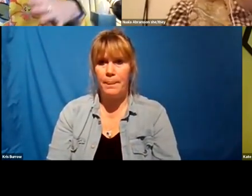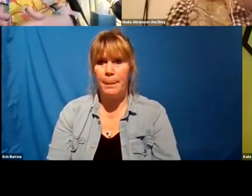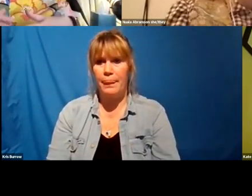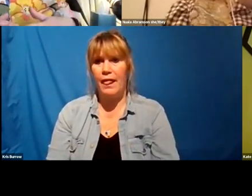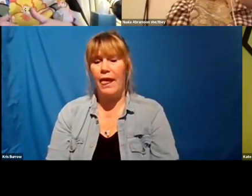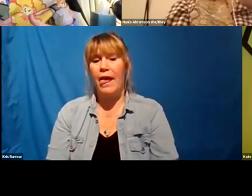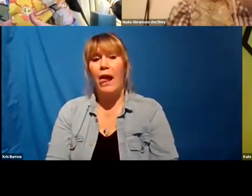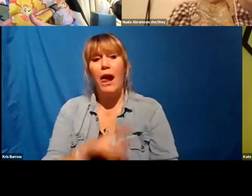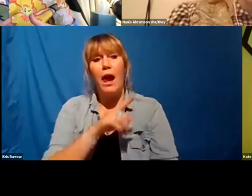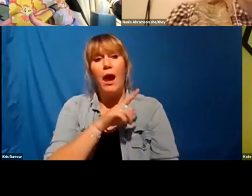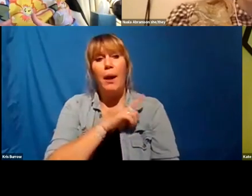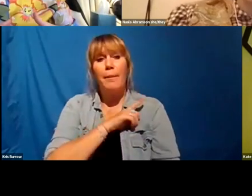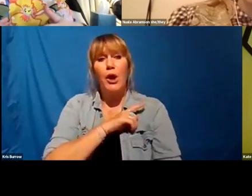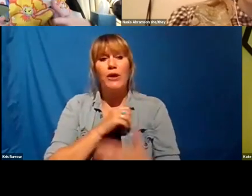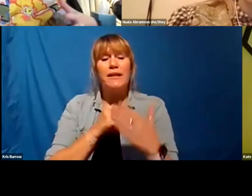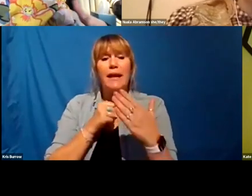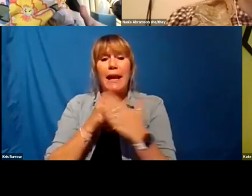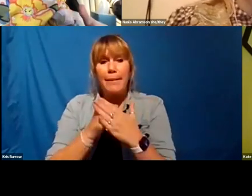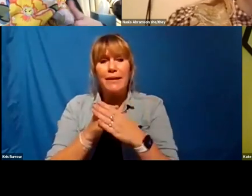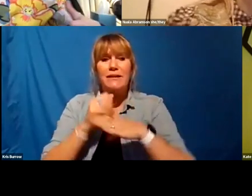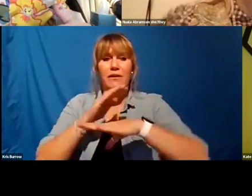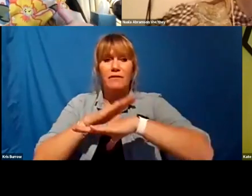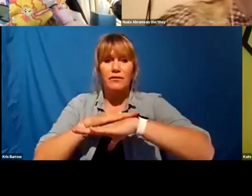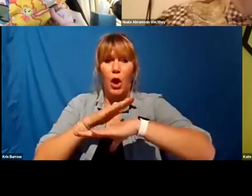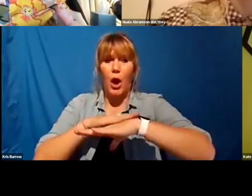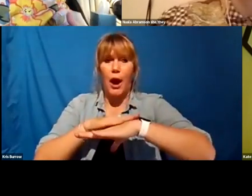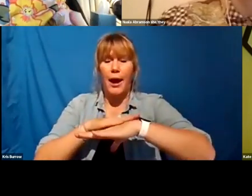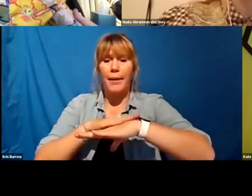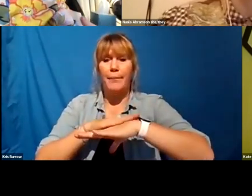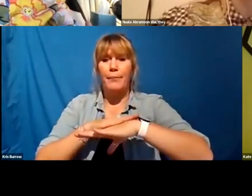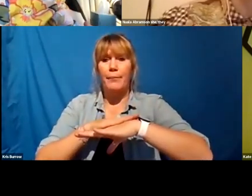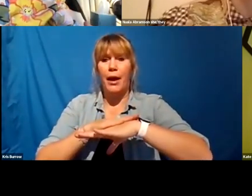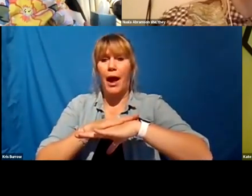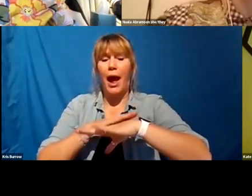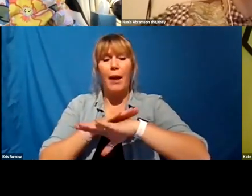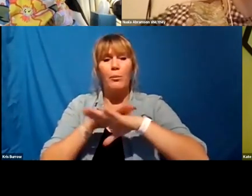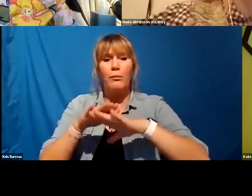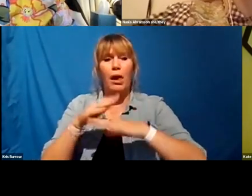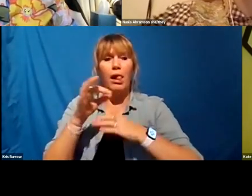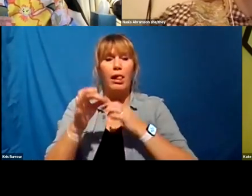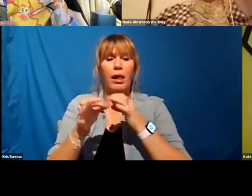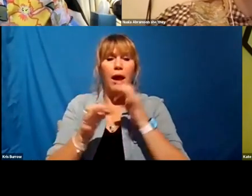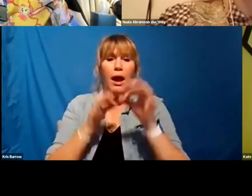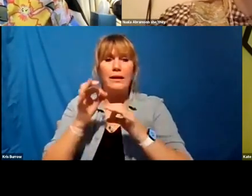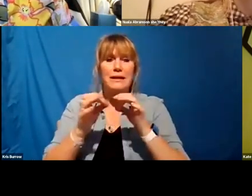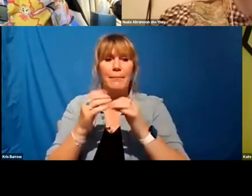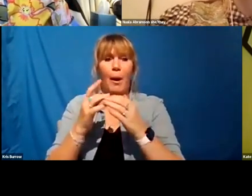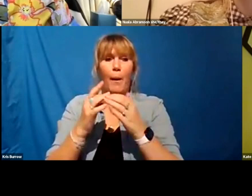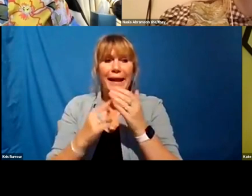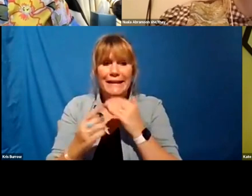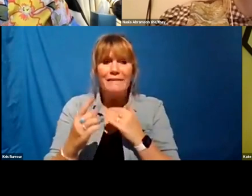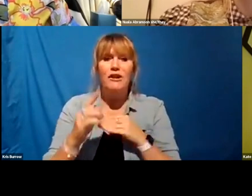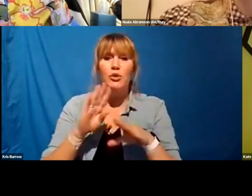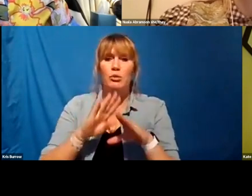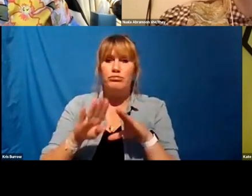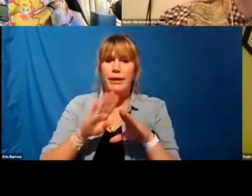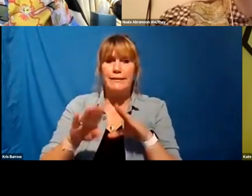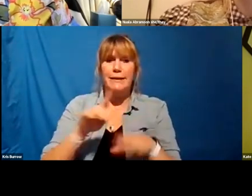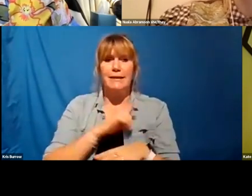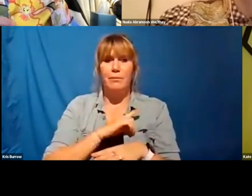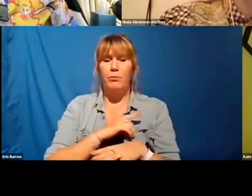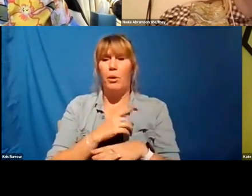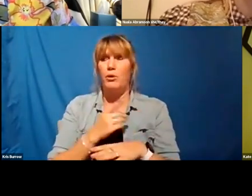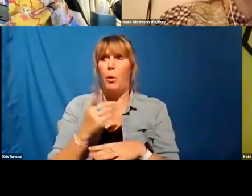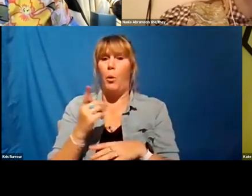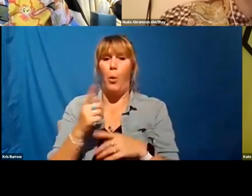Because of the limits of time, I'm going to resist coming to you about your individual practice, because I think all of us could and would love